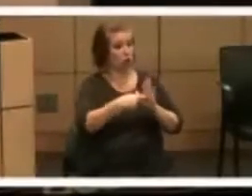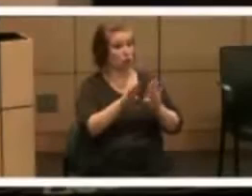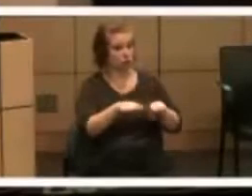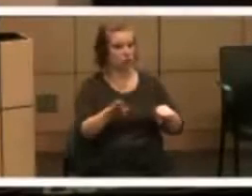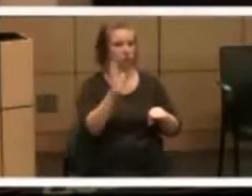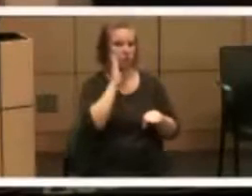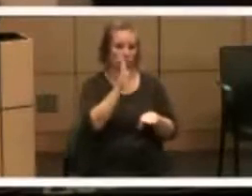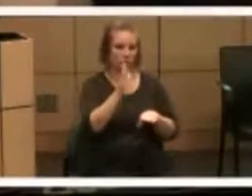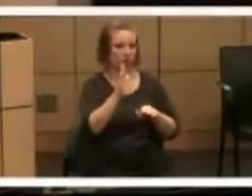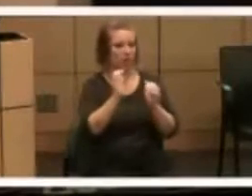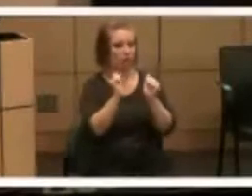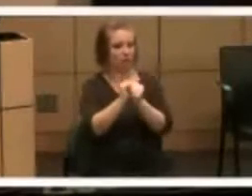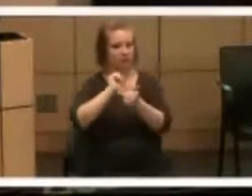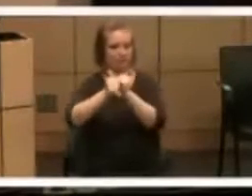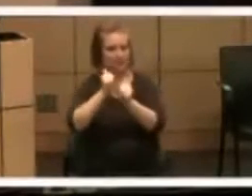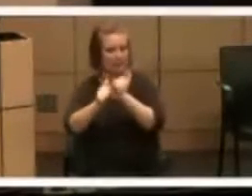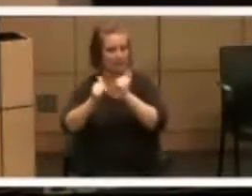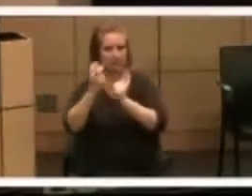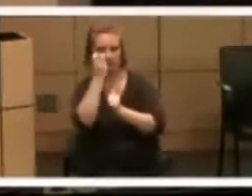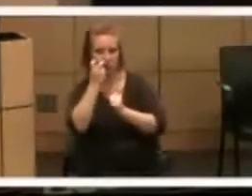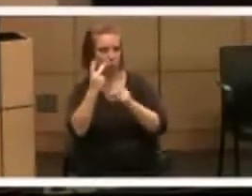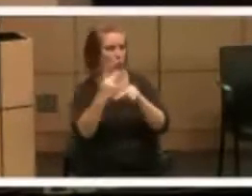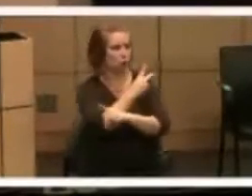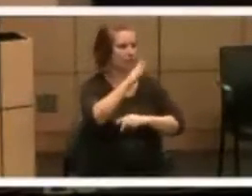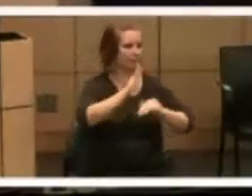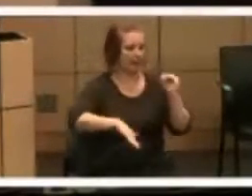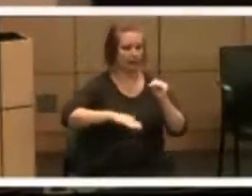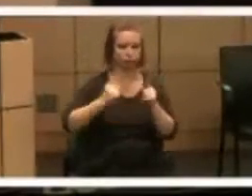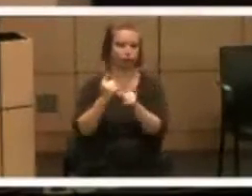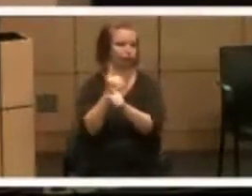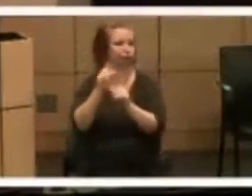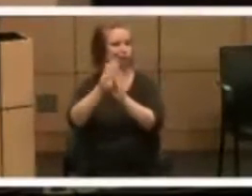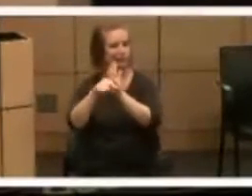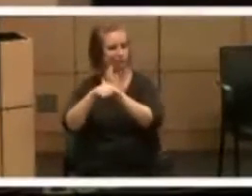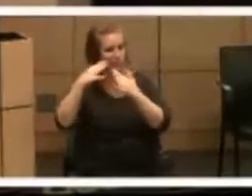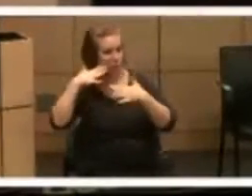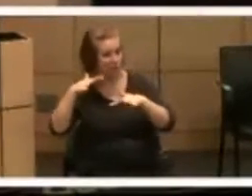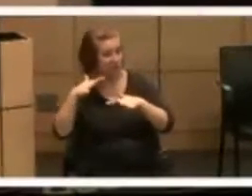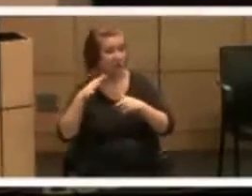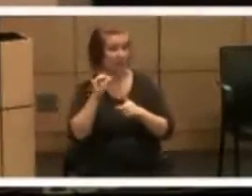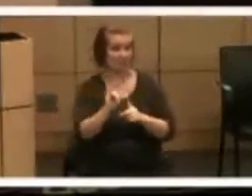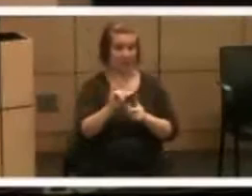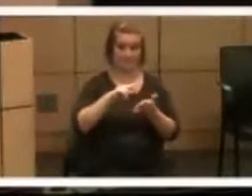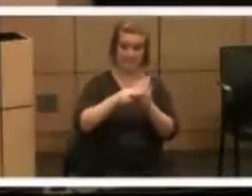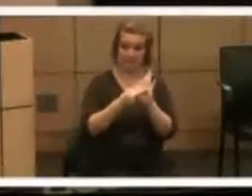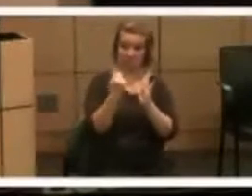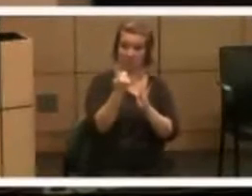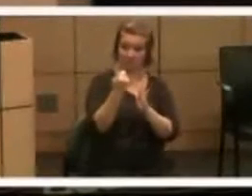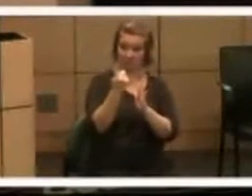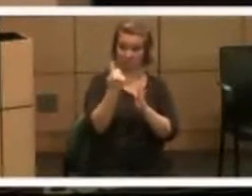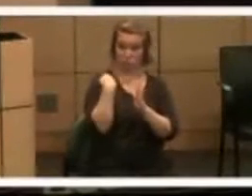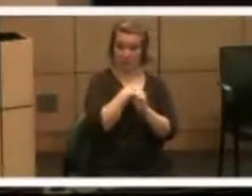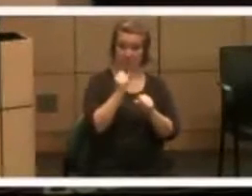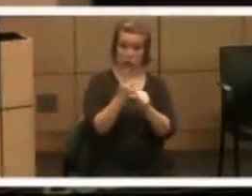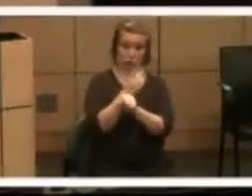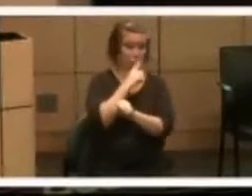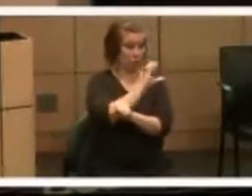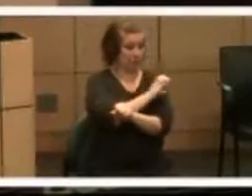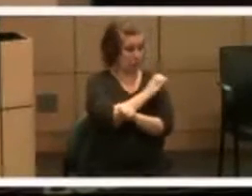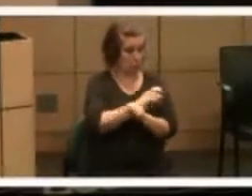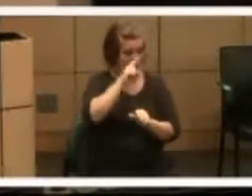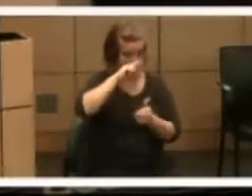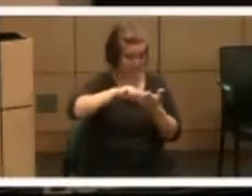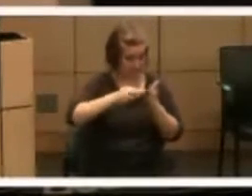competing speech compared to steady noise. But, you know, a really fundamental question is, well, does that actually tell us something that's clinically useful? And it turns